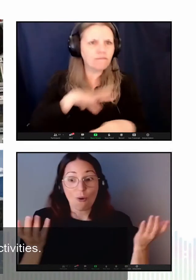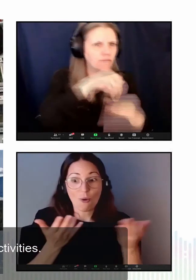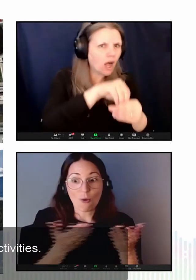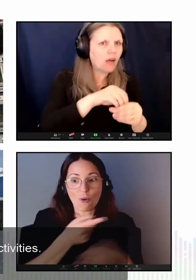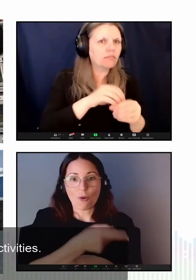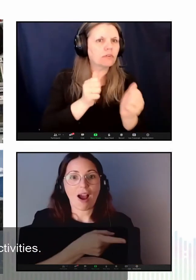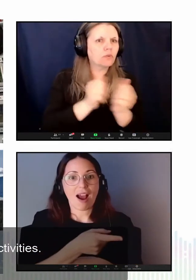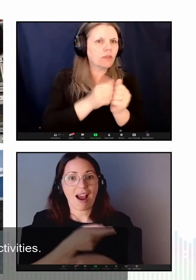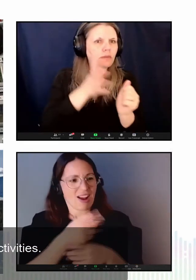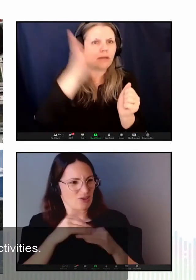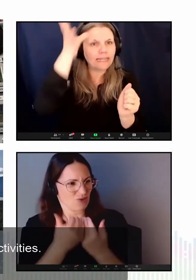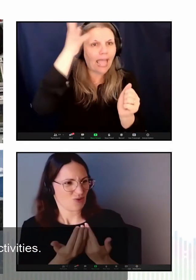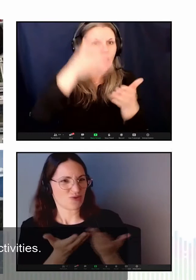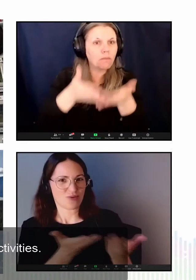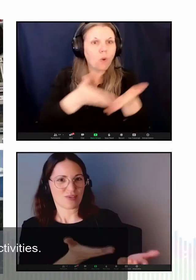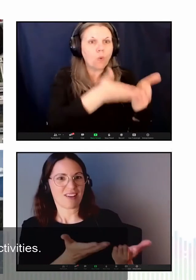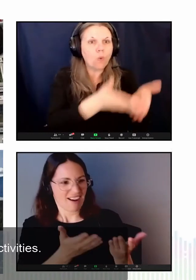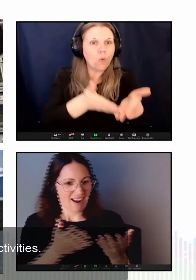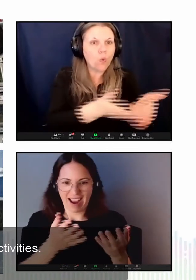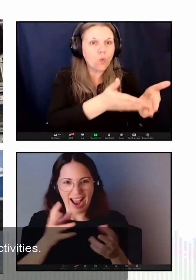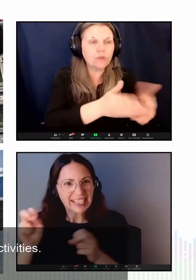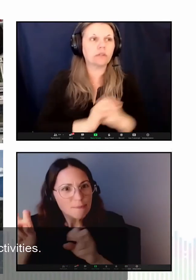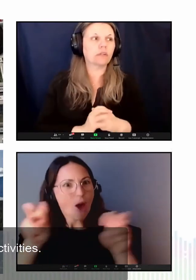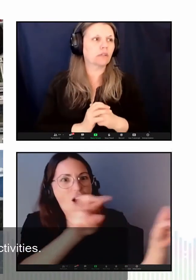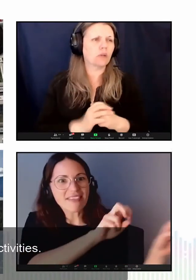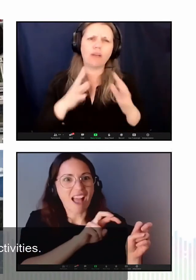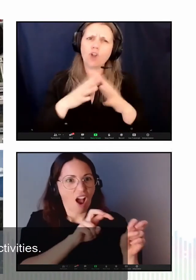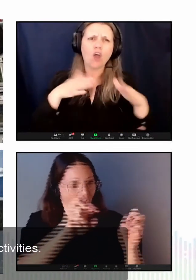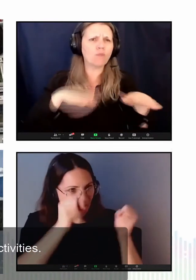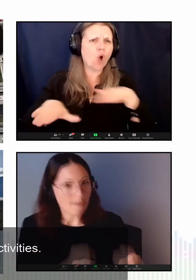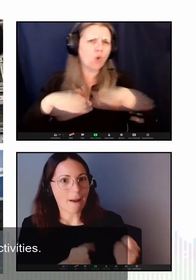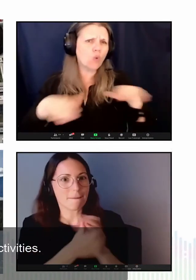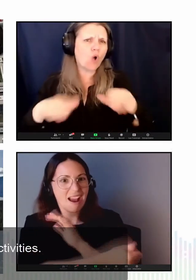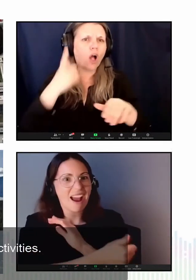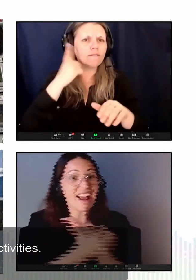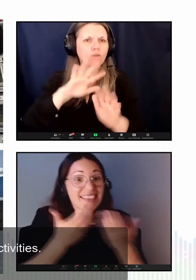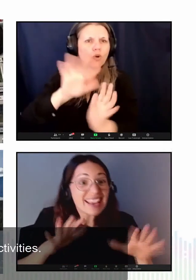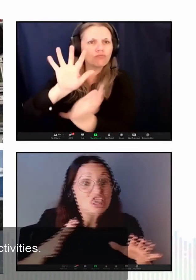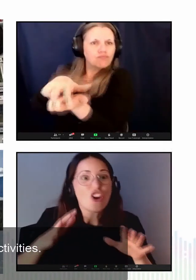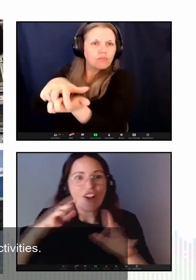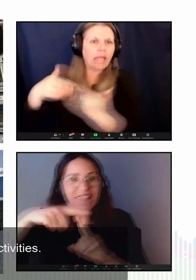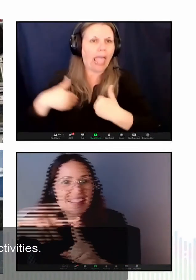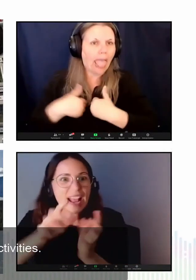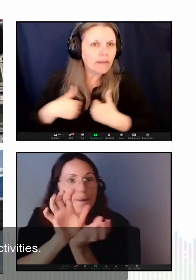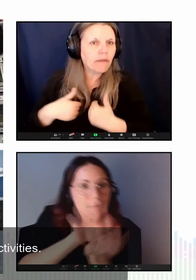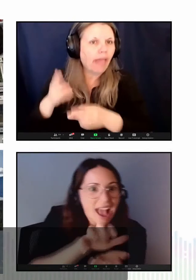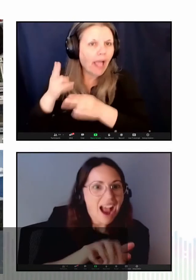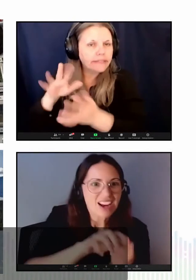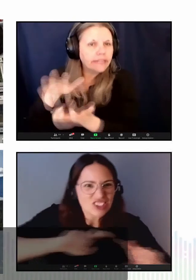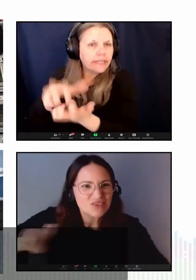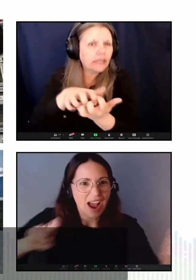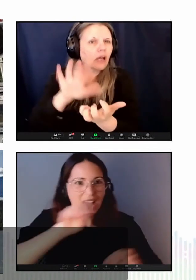we walked a lot to snares and to do all those activities. And that doesn't go away from you.